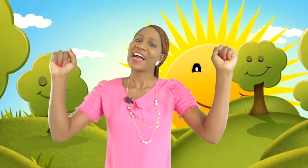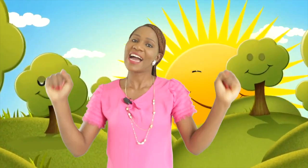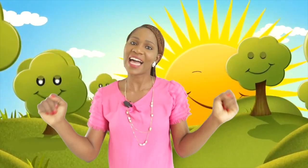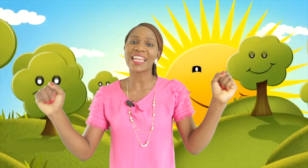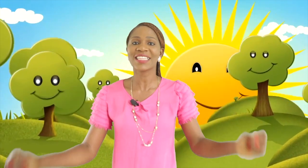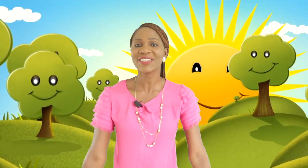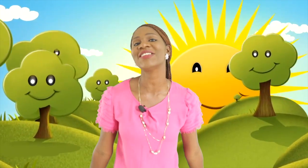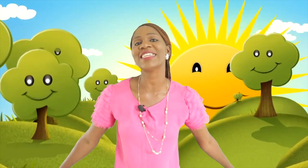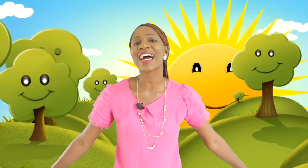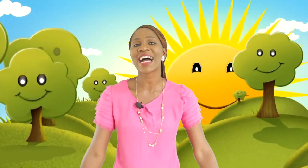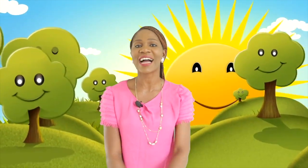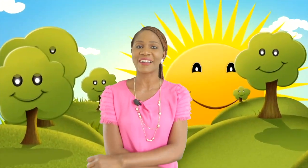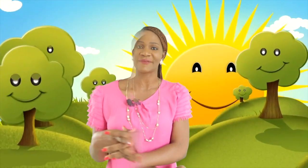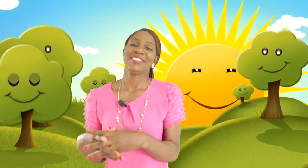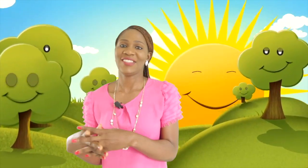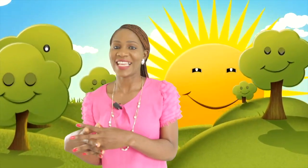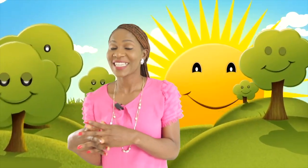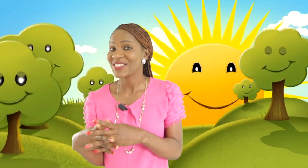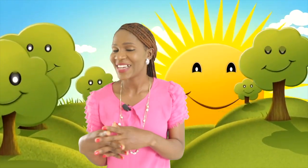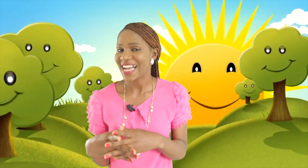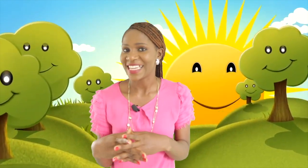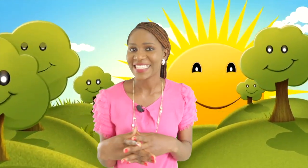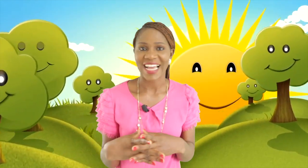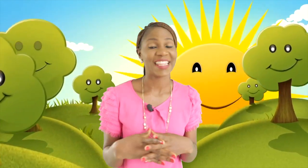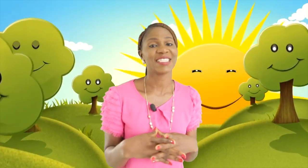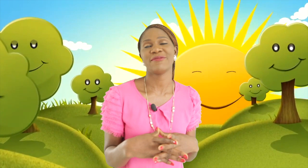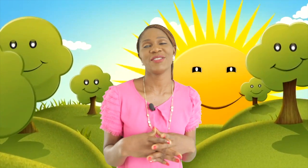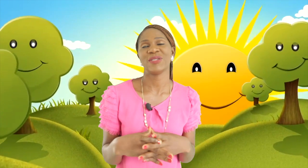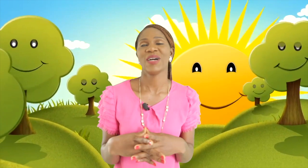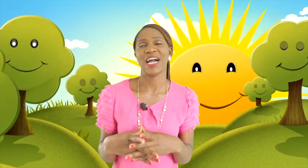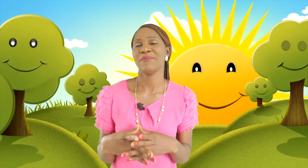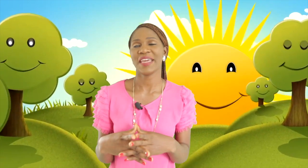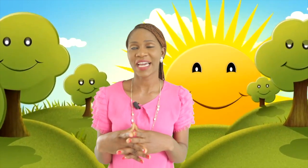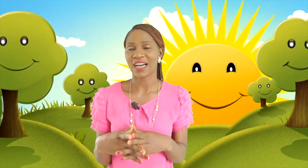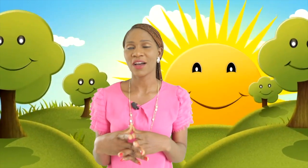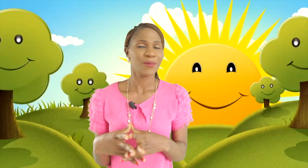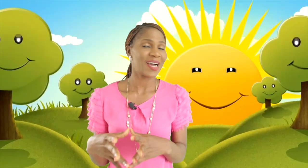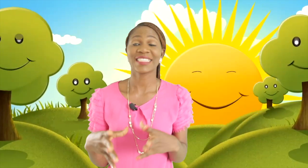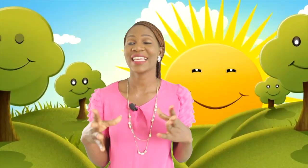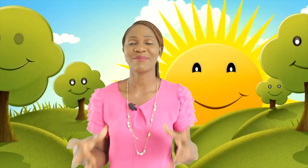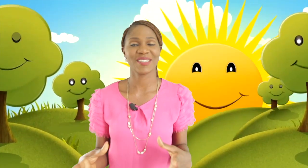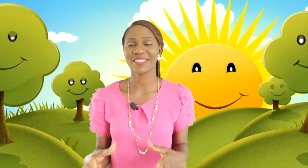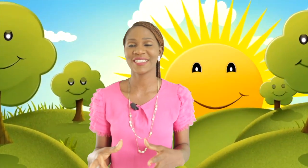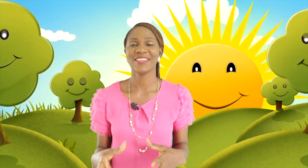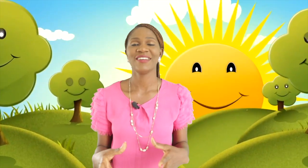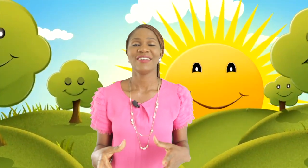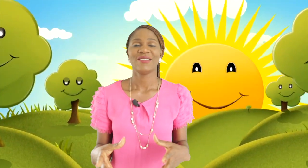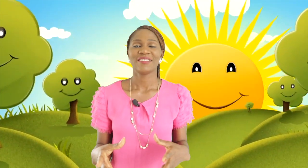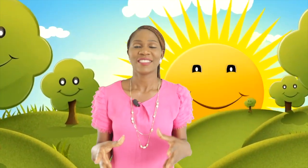Thanksgiving? Hallelujah! So let's close our eyes and let's pray to our Maker, who has kept